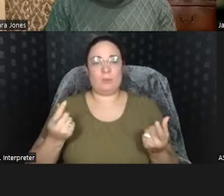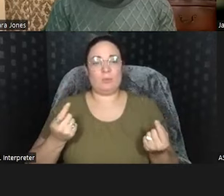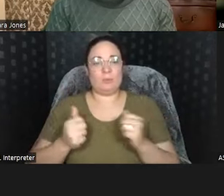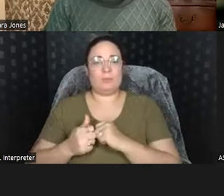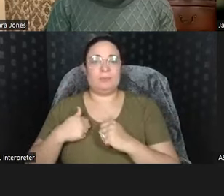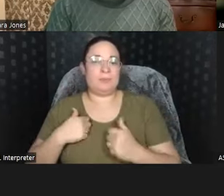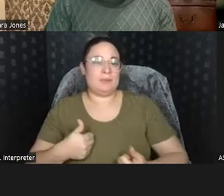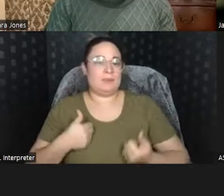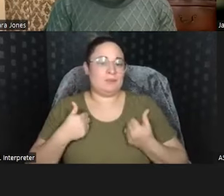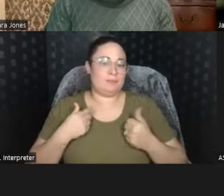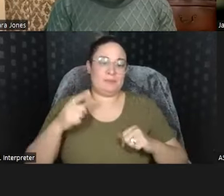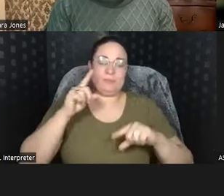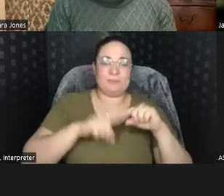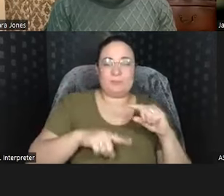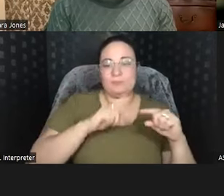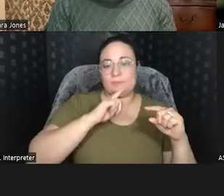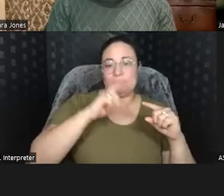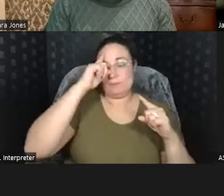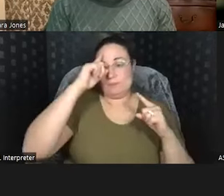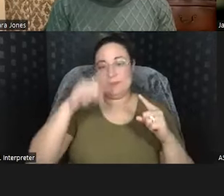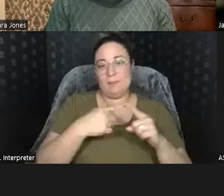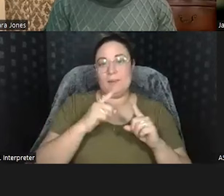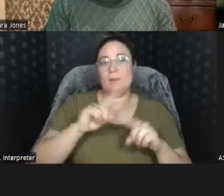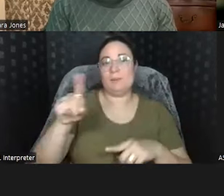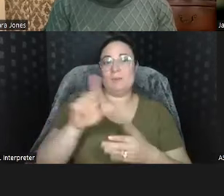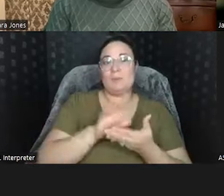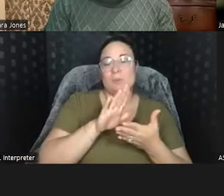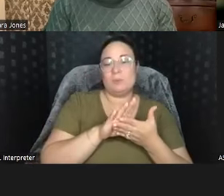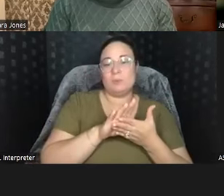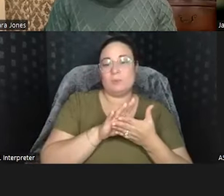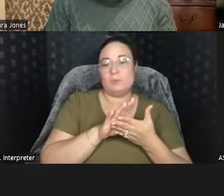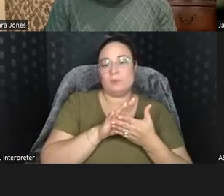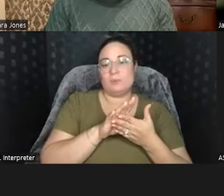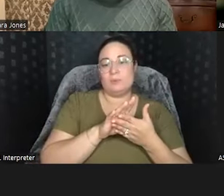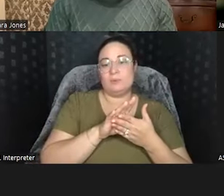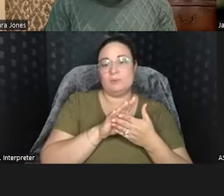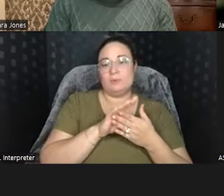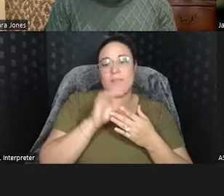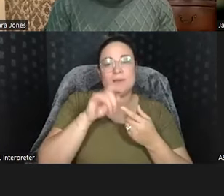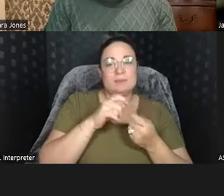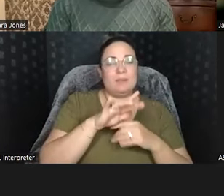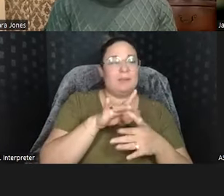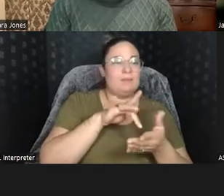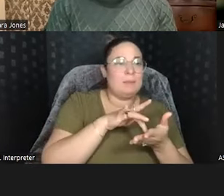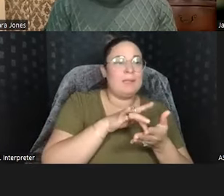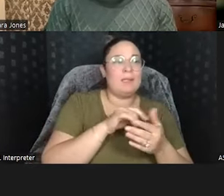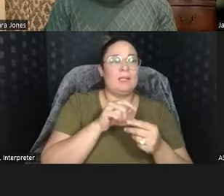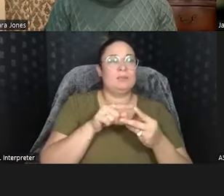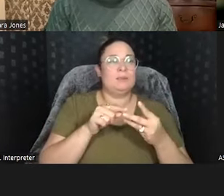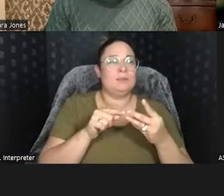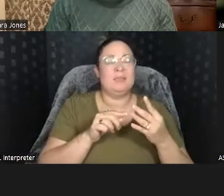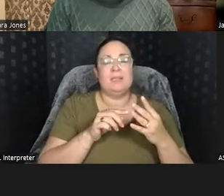You know, you can't really think about going to school or, you know, certain type of medications. It requires you to